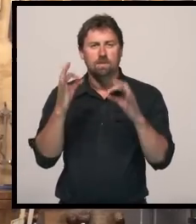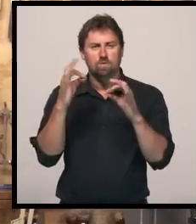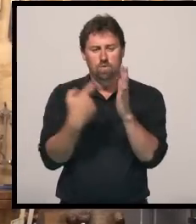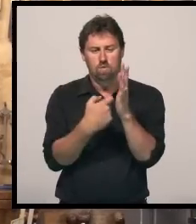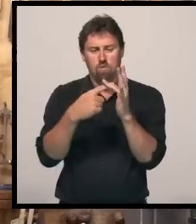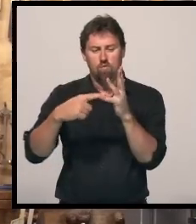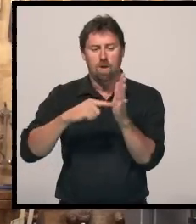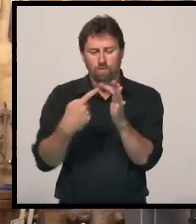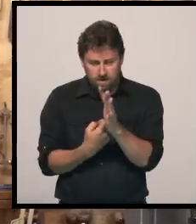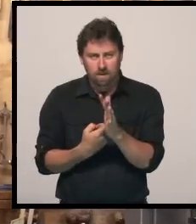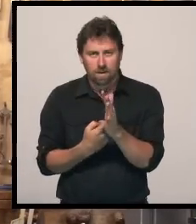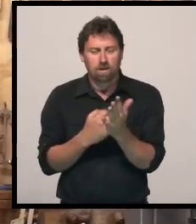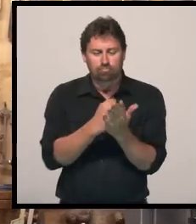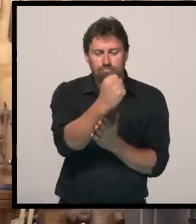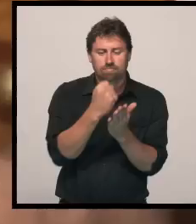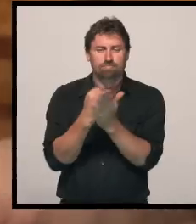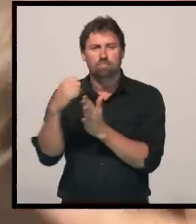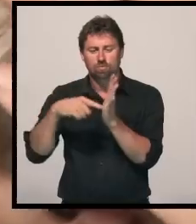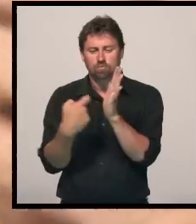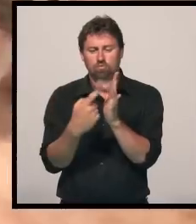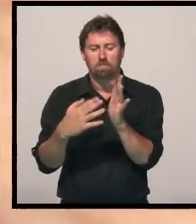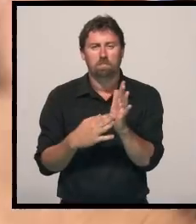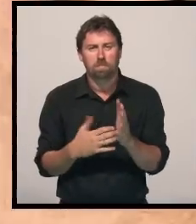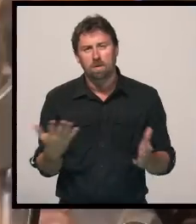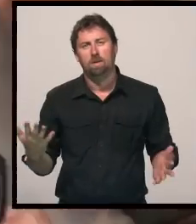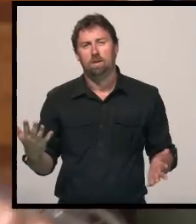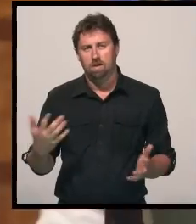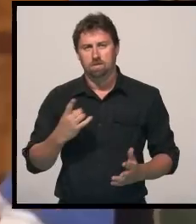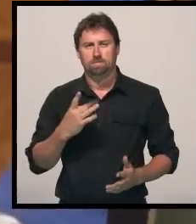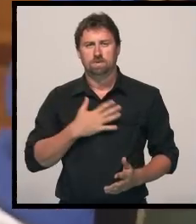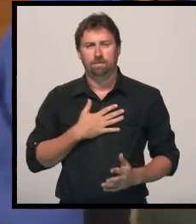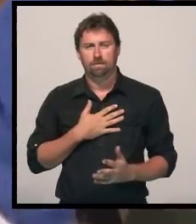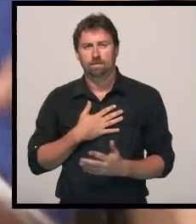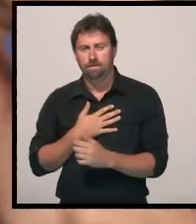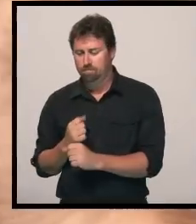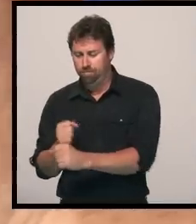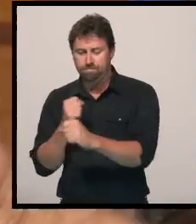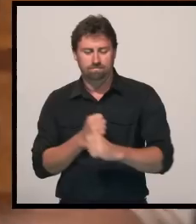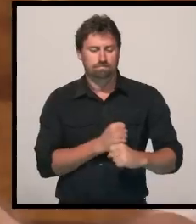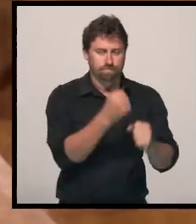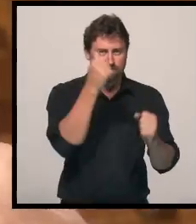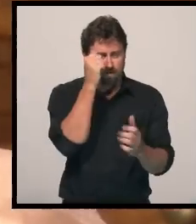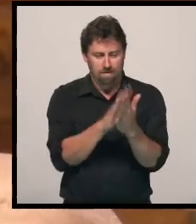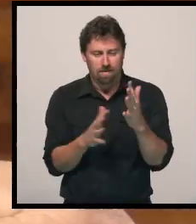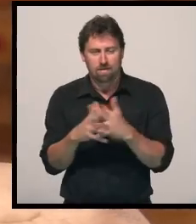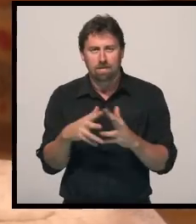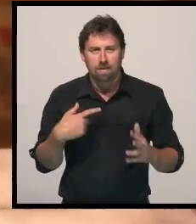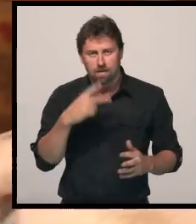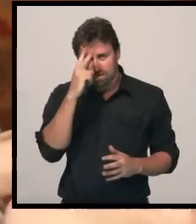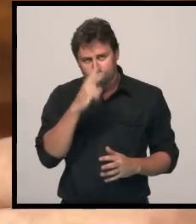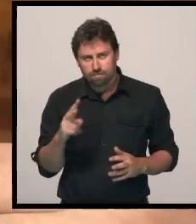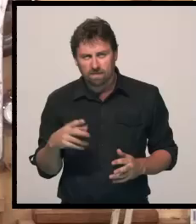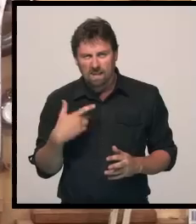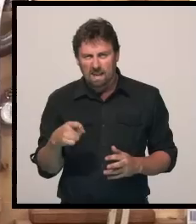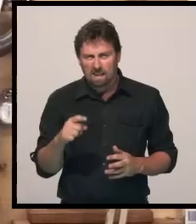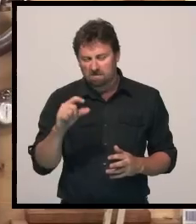I've made a special base for. This gives me far more control than using the trimmer, and I've got a, I don't know, I guess that's about an